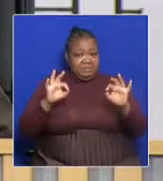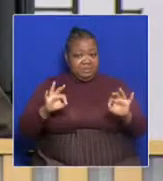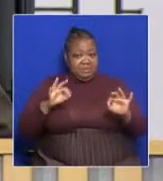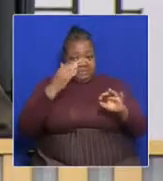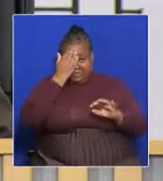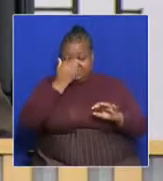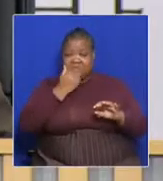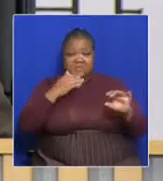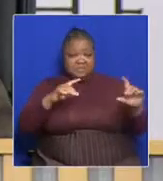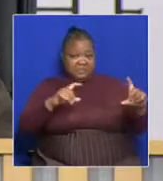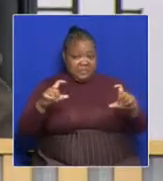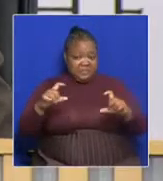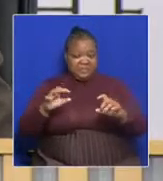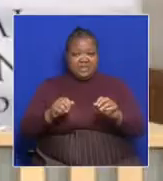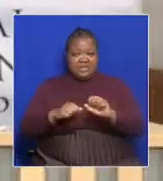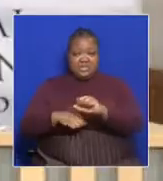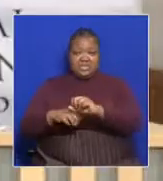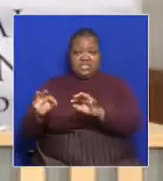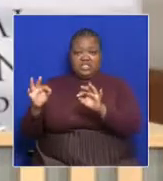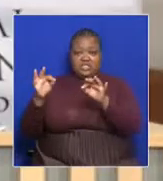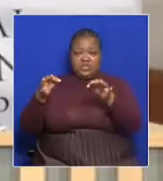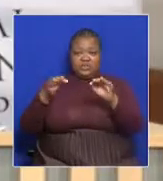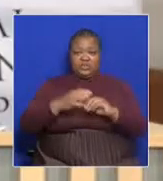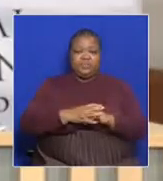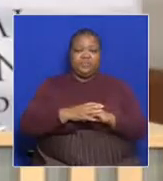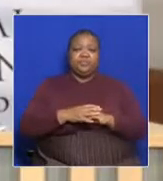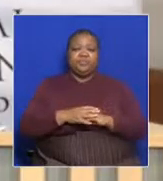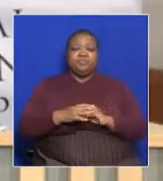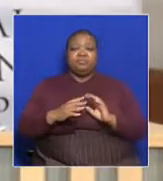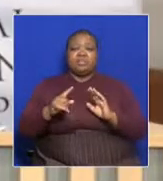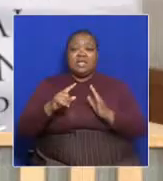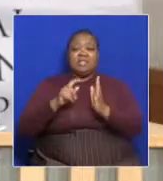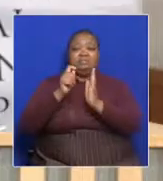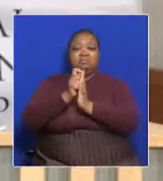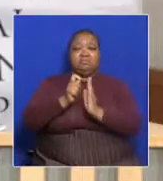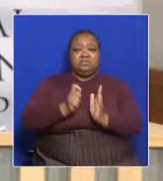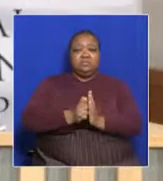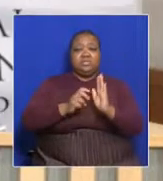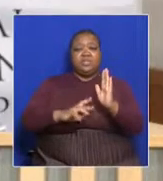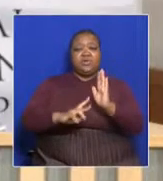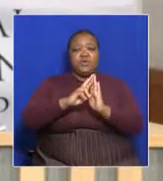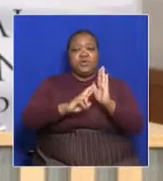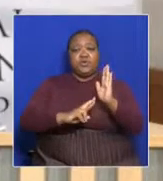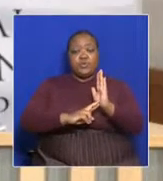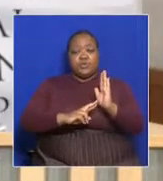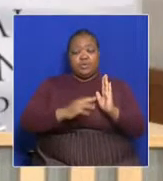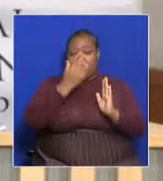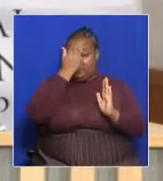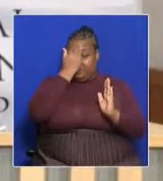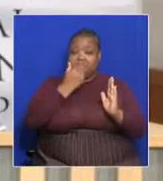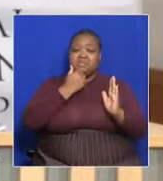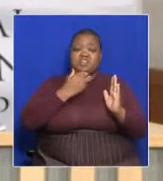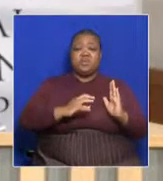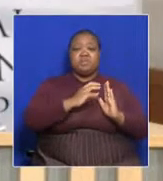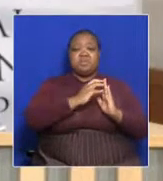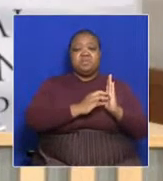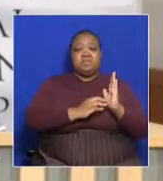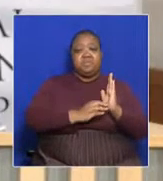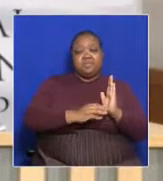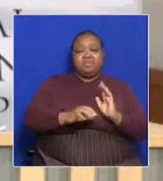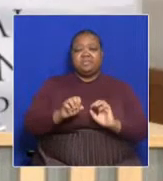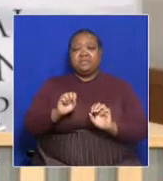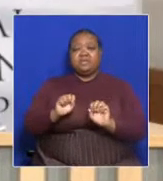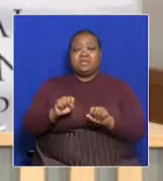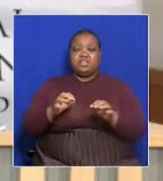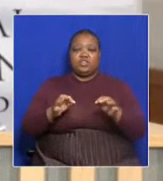Commissioner. and they prepare a report based on those photographs taken. That's correct, Commissioner. Do you